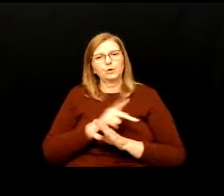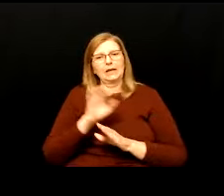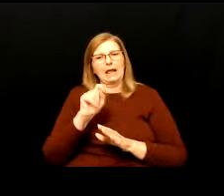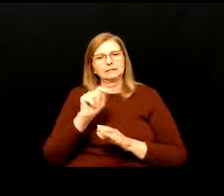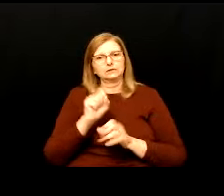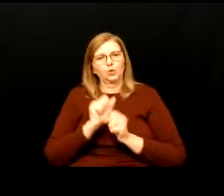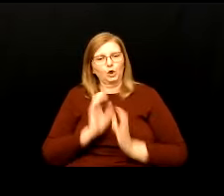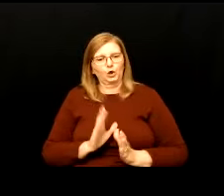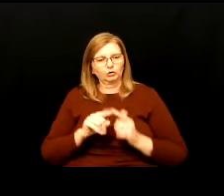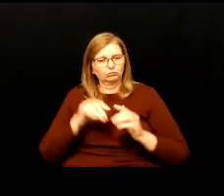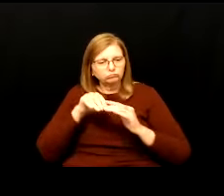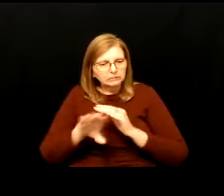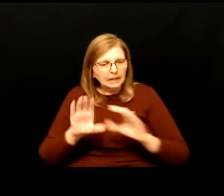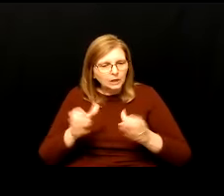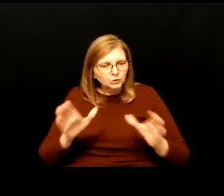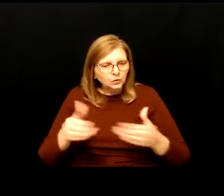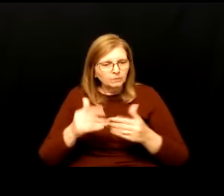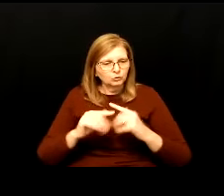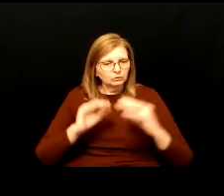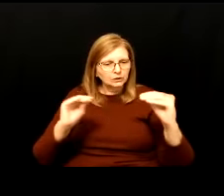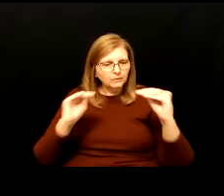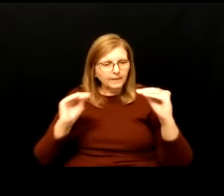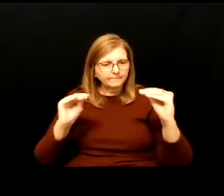go into each class and to teach them.